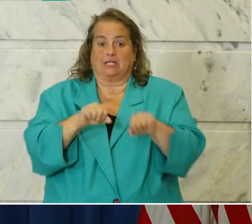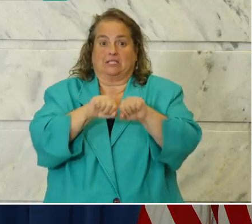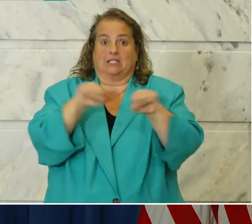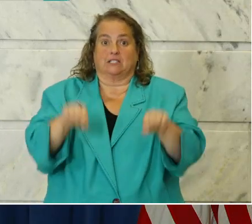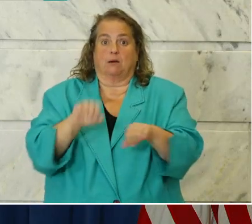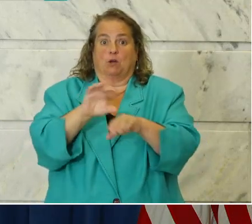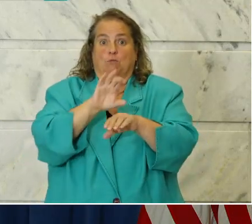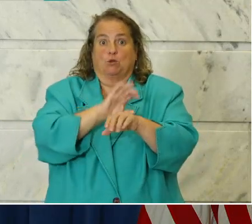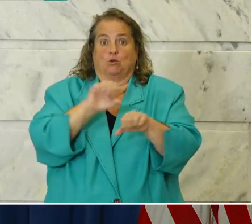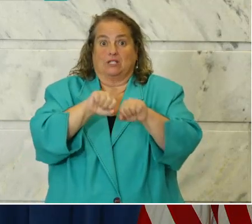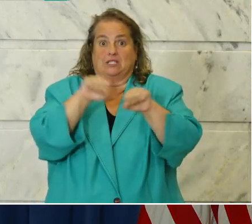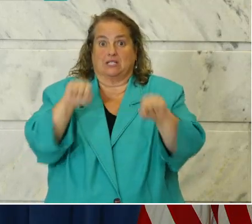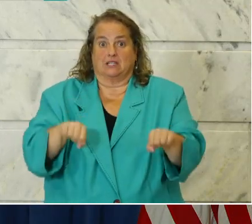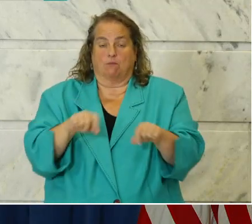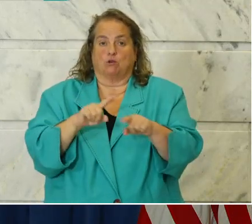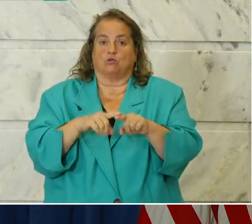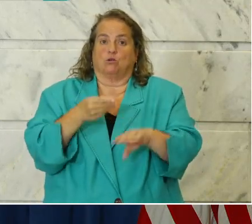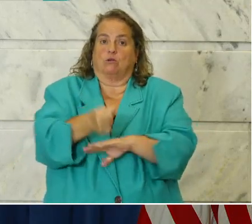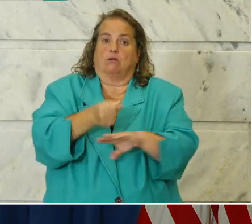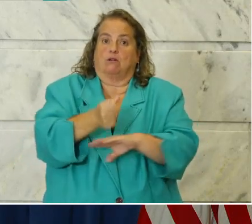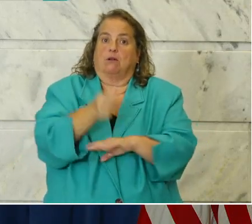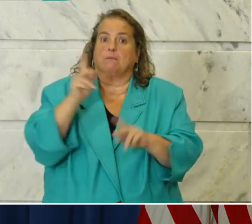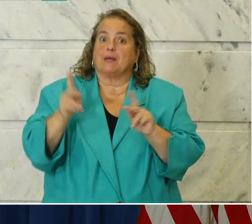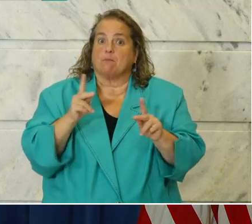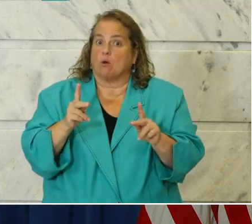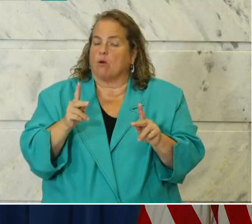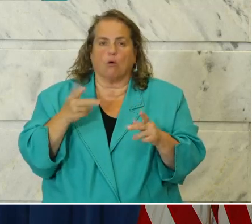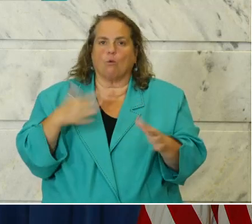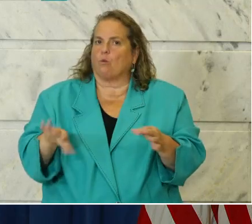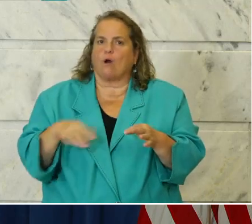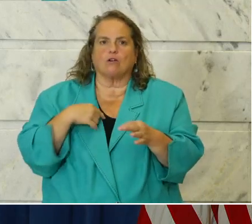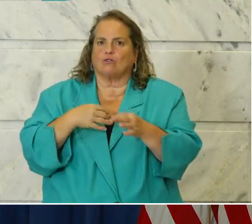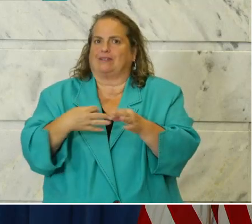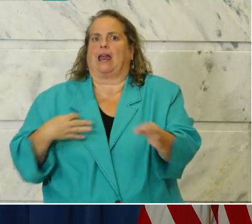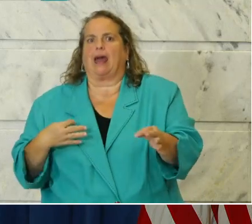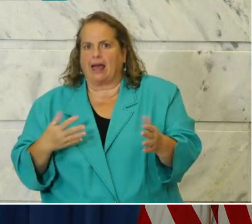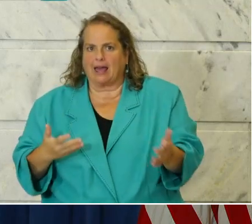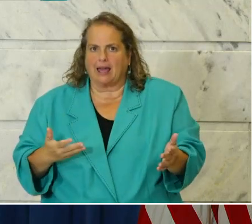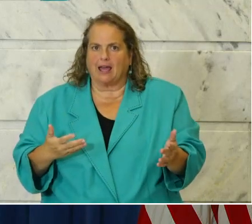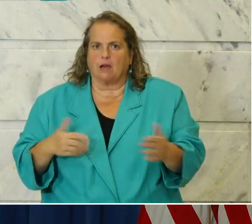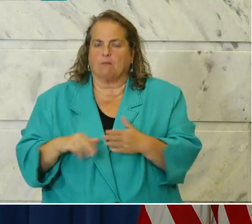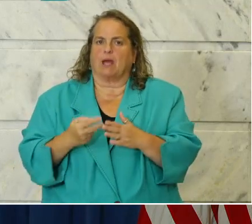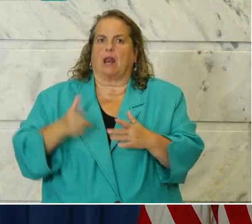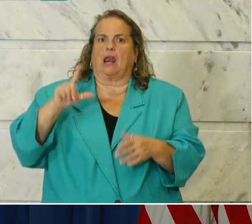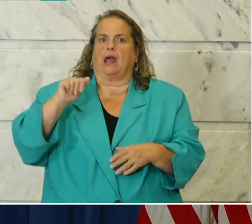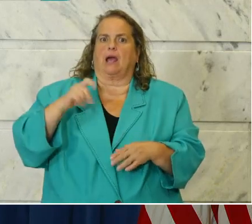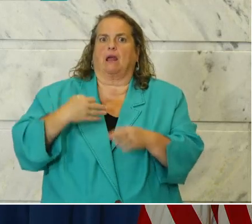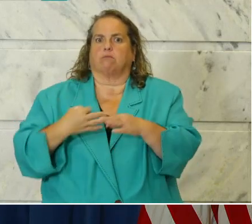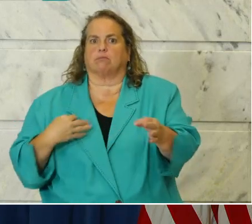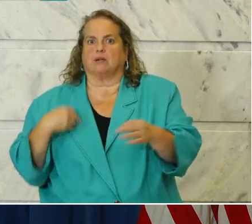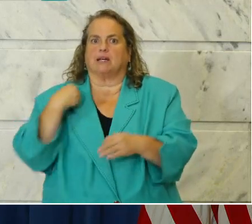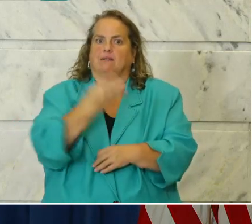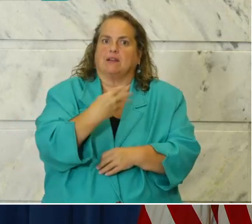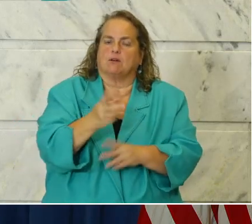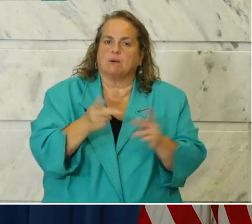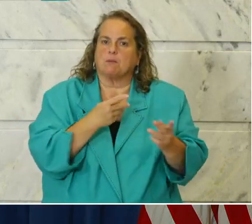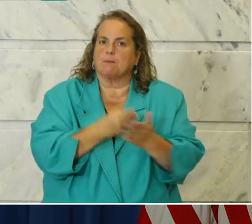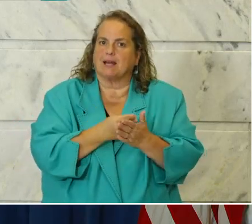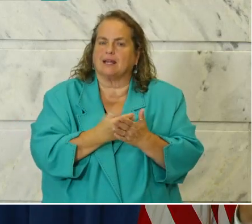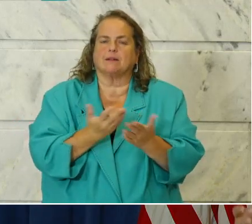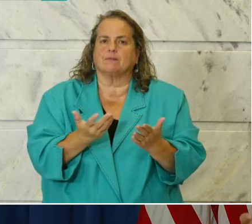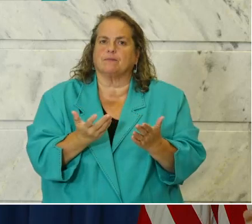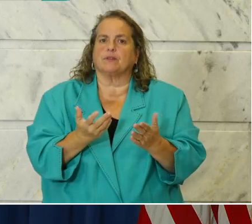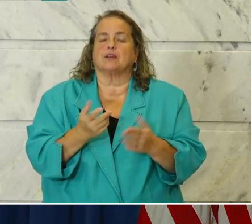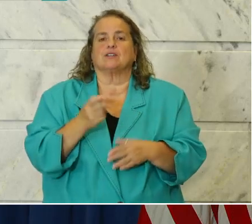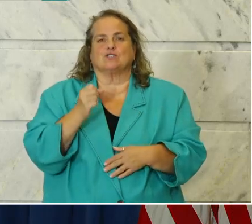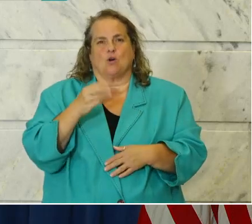people from getting those funds. Listen, when the federal government made this decision early, it did the right thing. It has us in a place to where when COVID